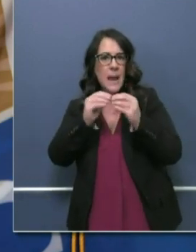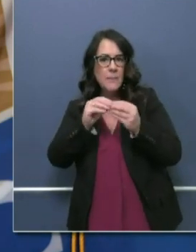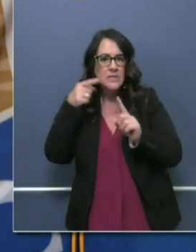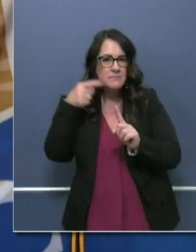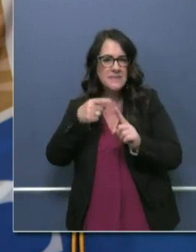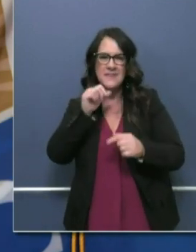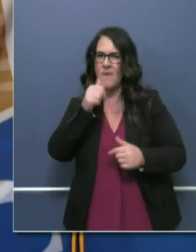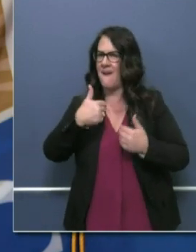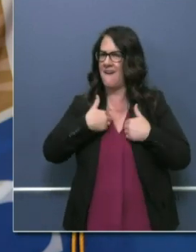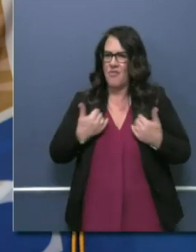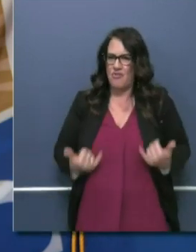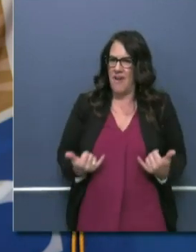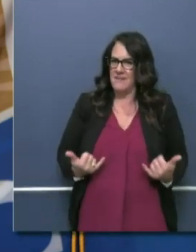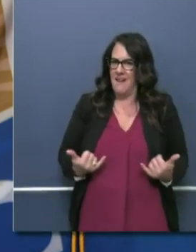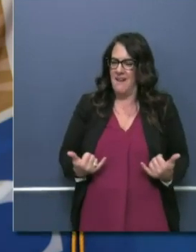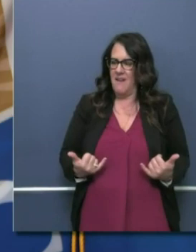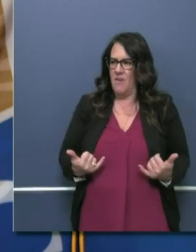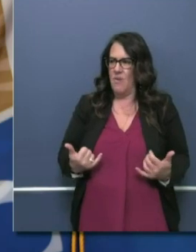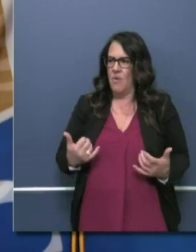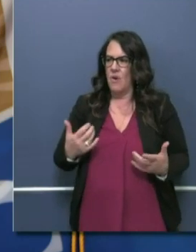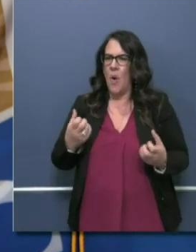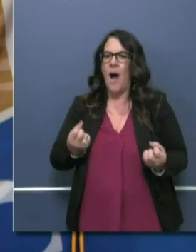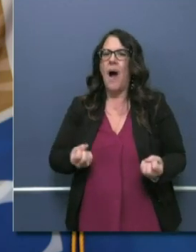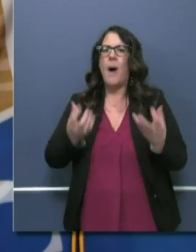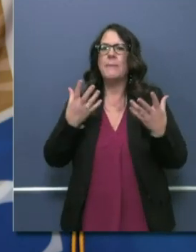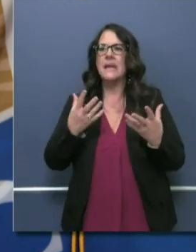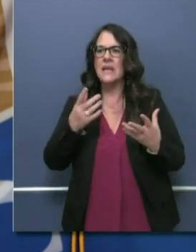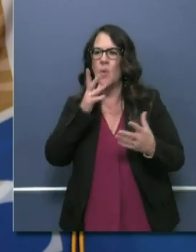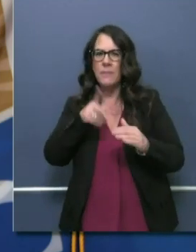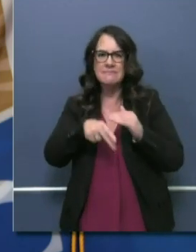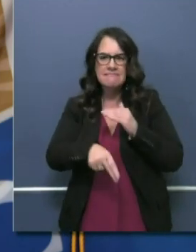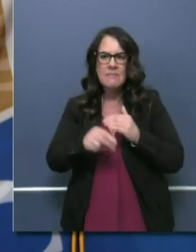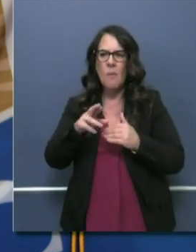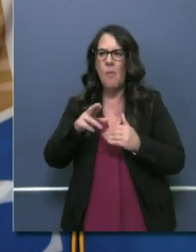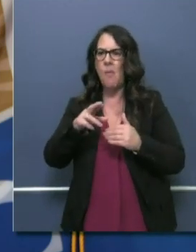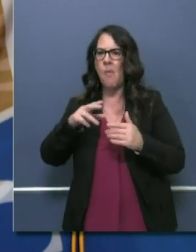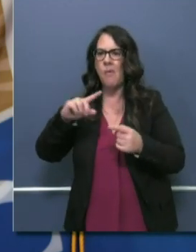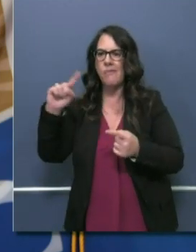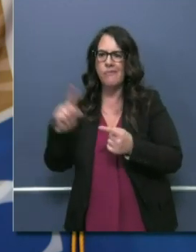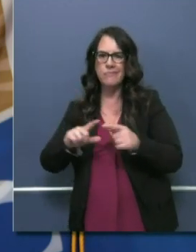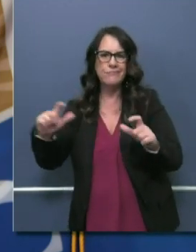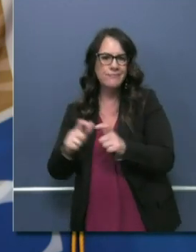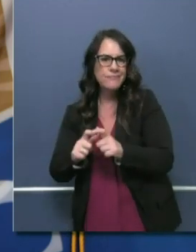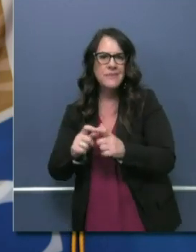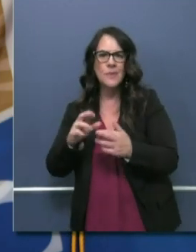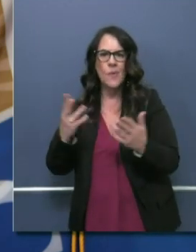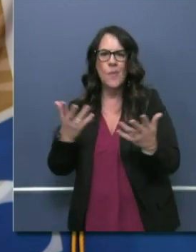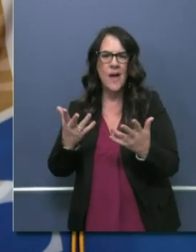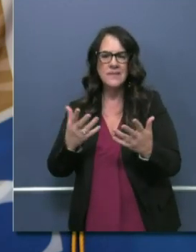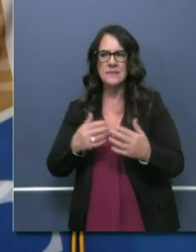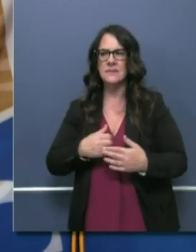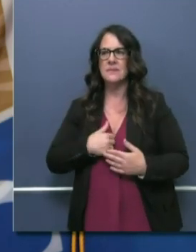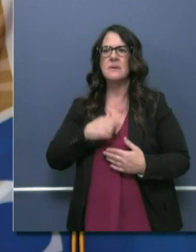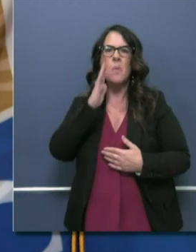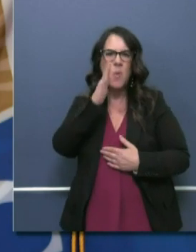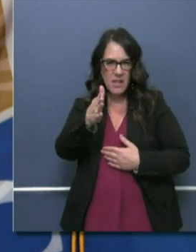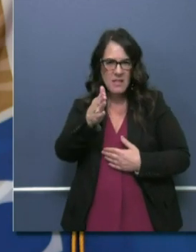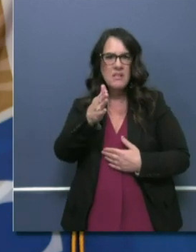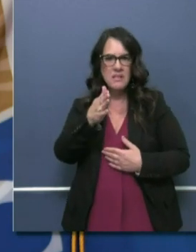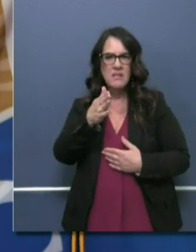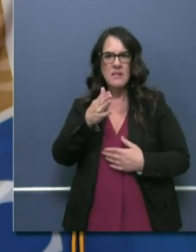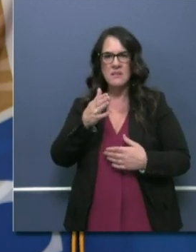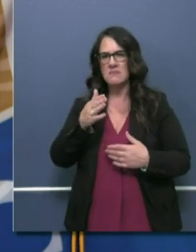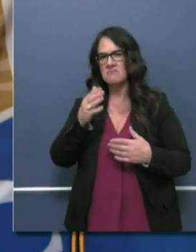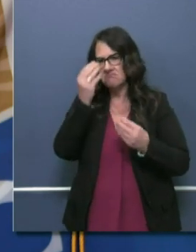don't have them here, at least here. So let me get back. We know where to find you. I'll ask Dr. Angel, who last